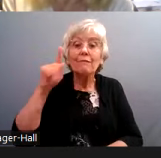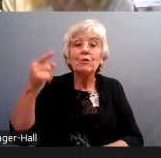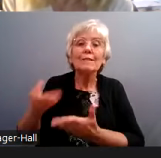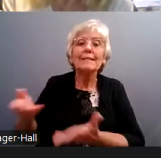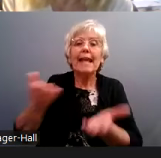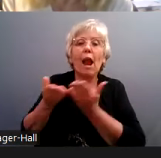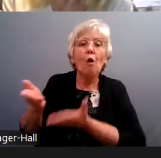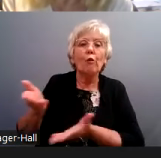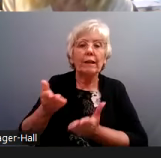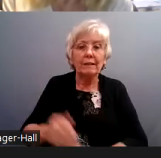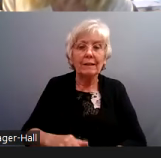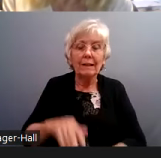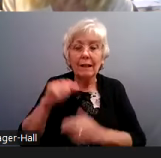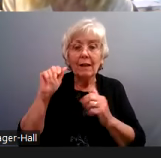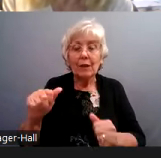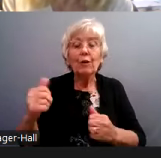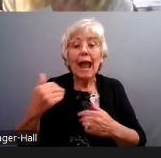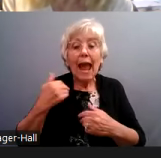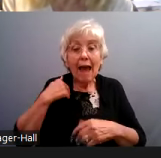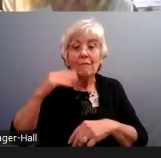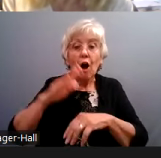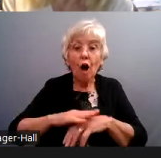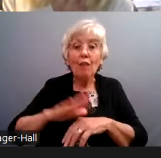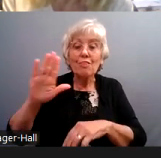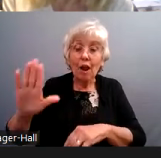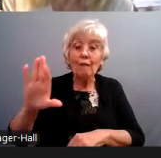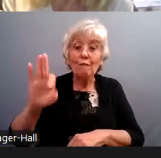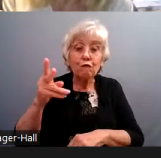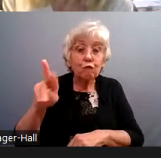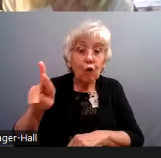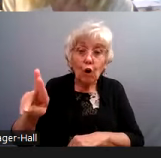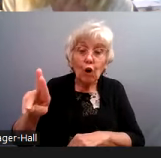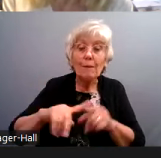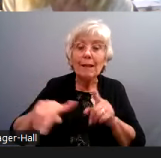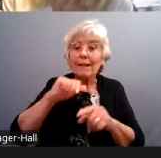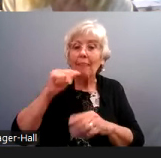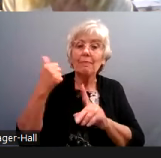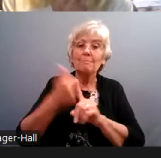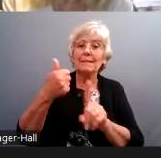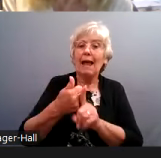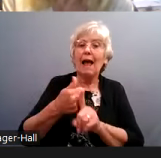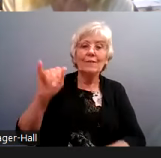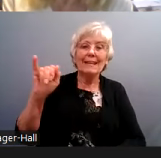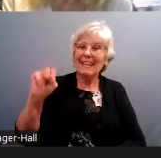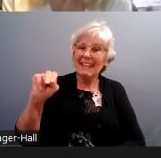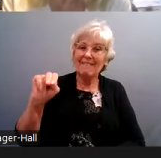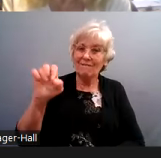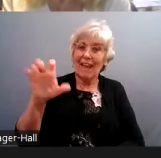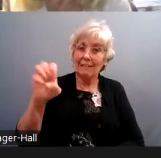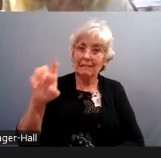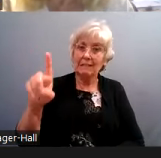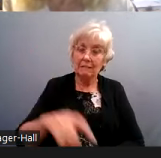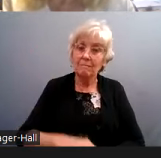it on their skin. They can have it on their fur, but not be infected, if that makes sense.